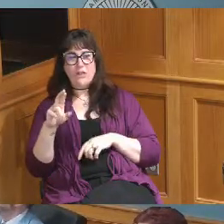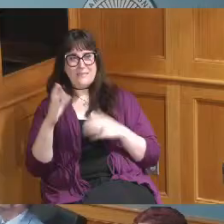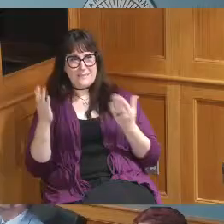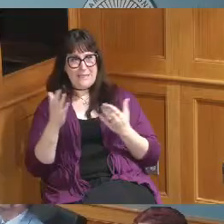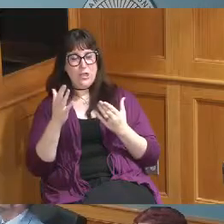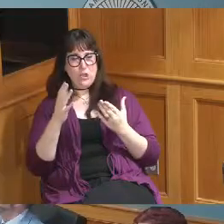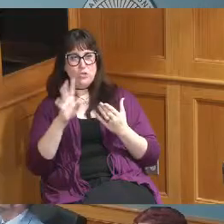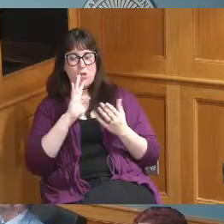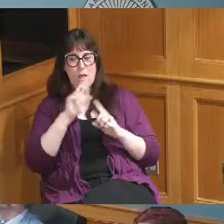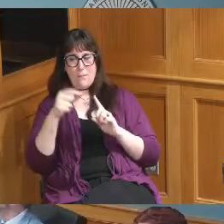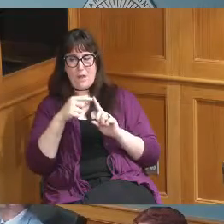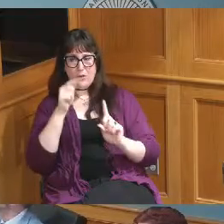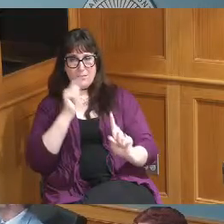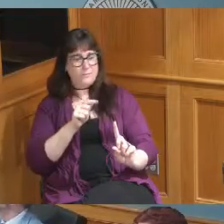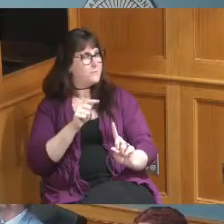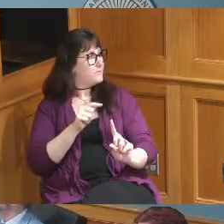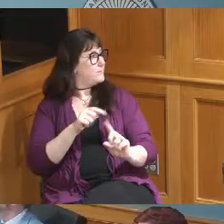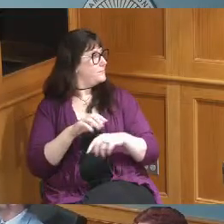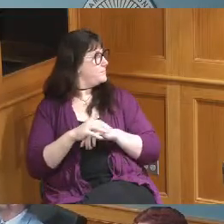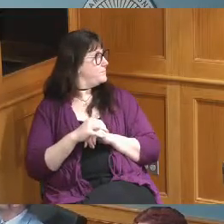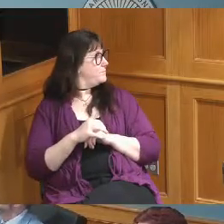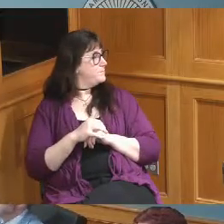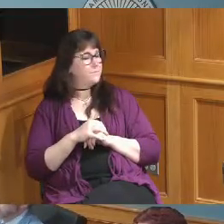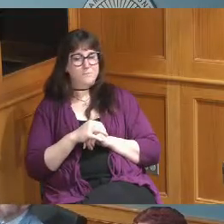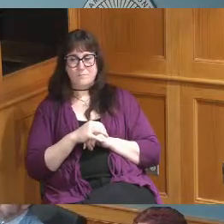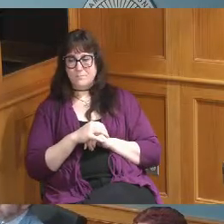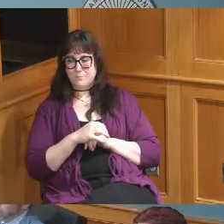Yes, good morning, Brian Snyder, Hamilton County Planning and Development.